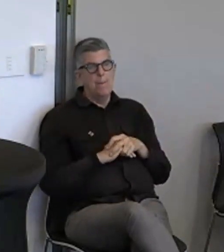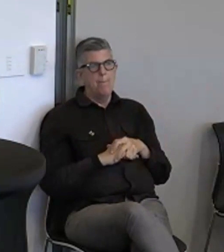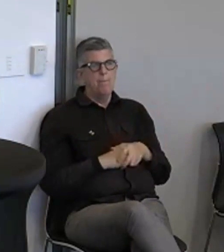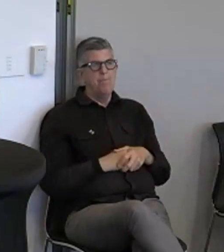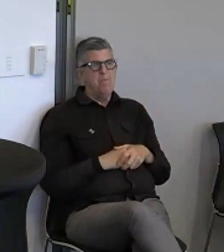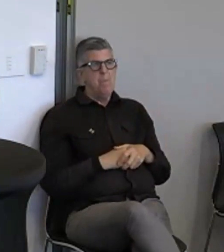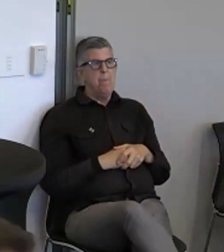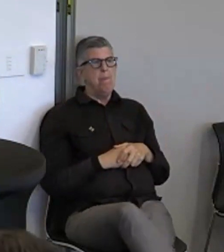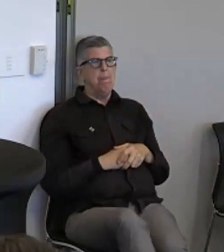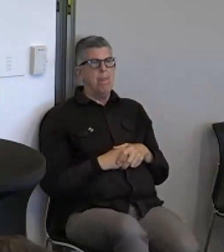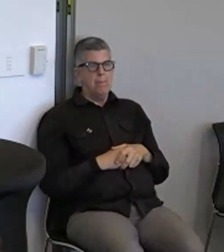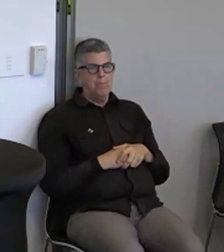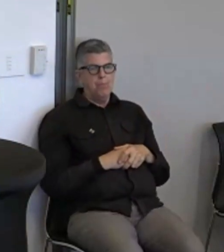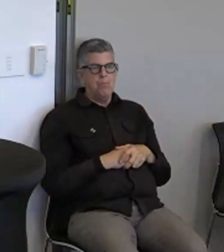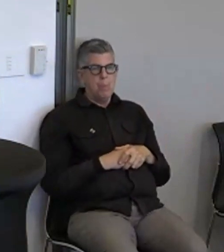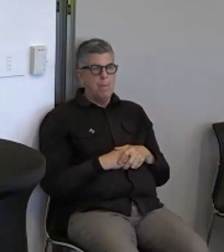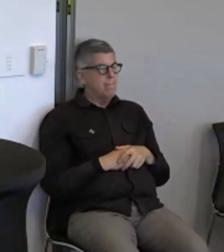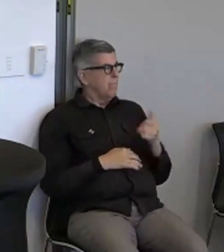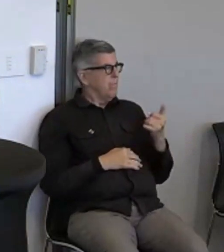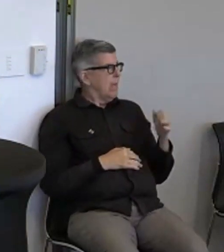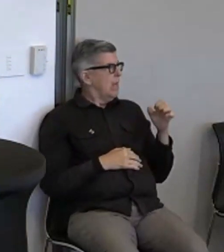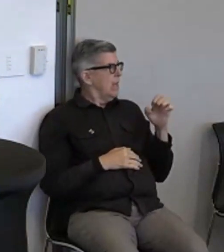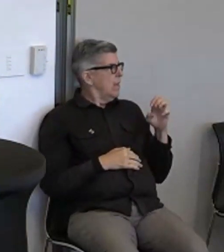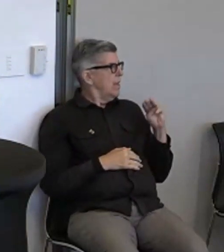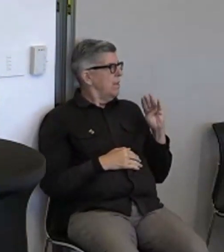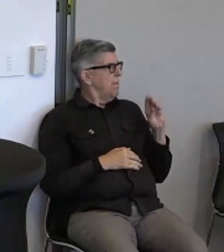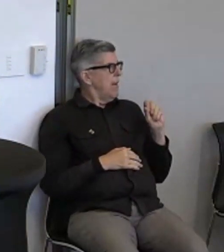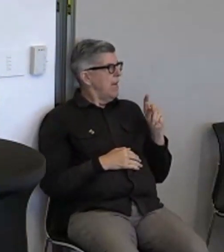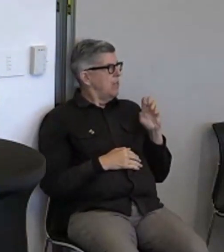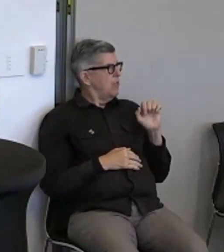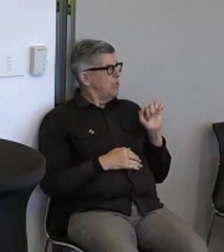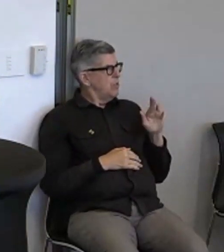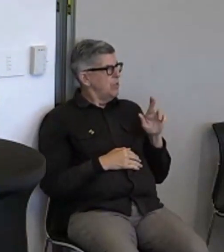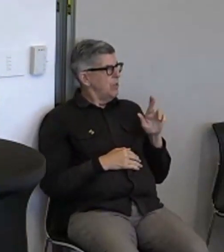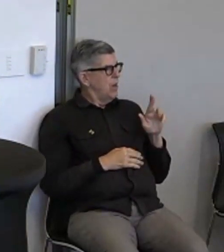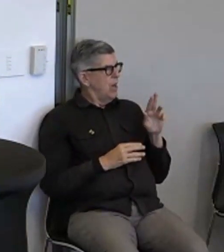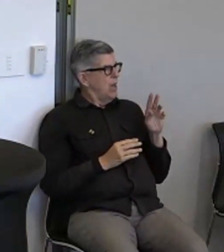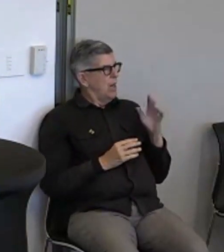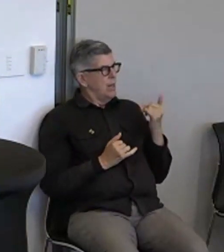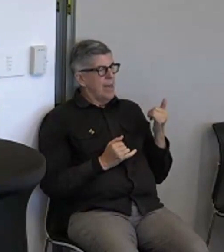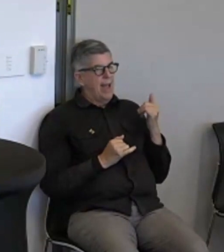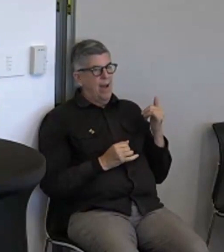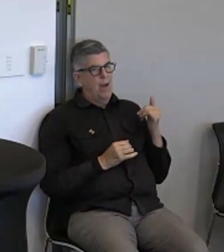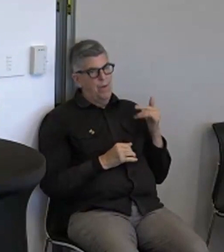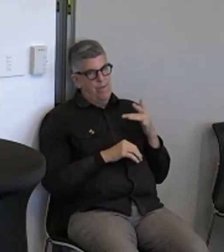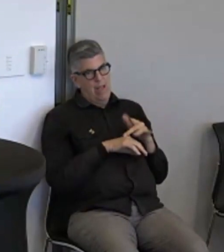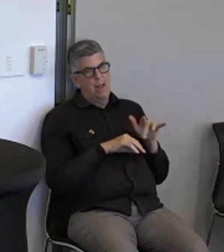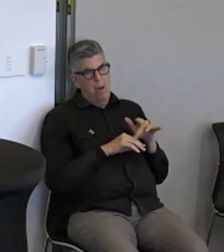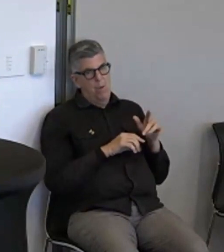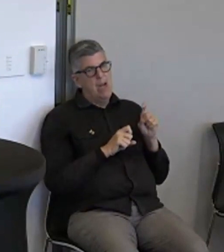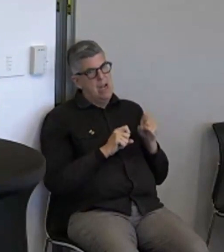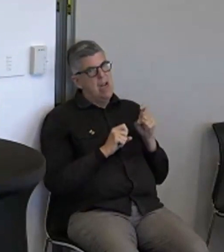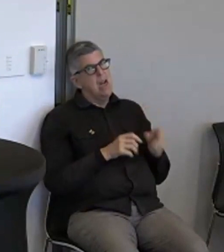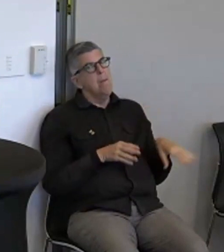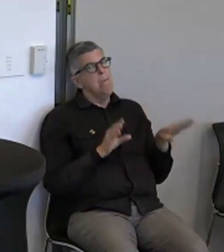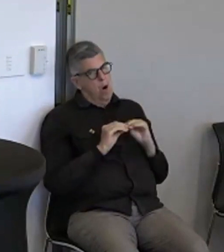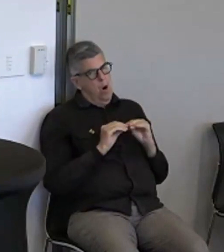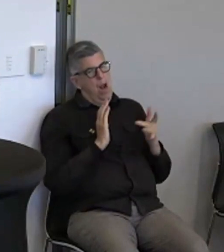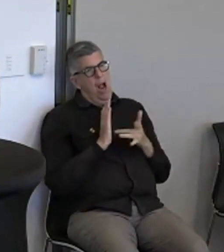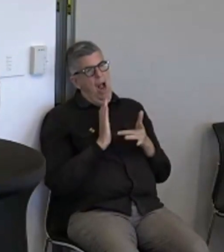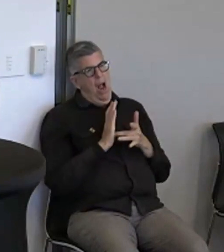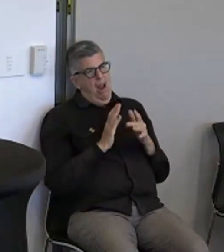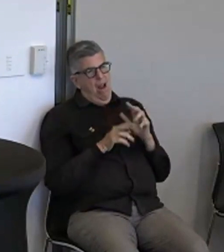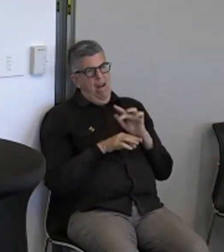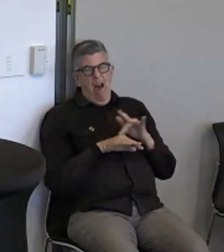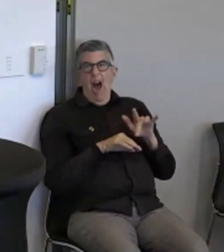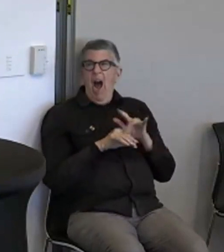that embossers are now available on quota and better available. We just have to get more stuff available. Yeah, I totally agree. And I